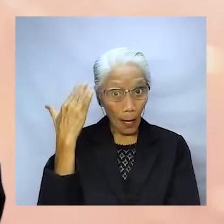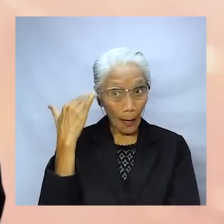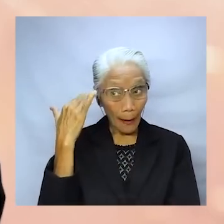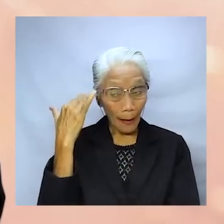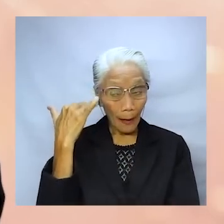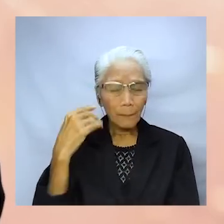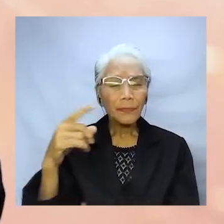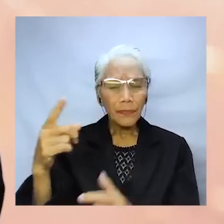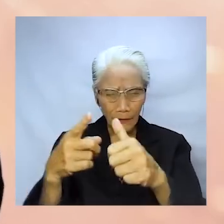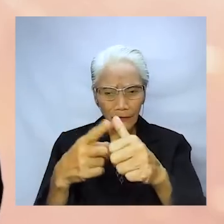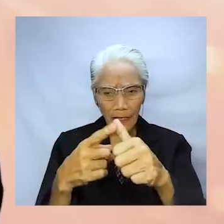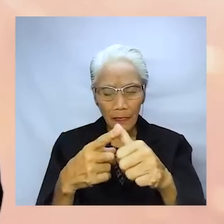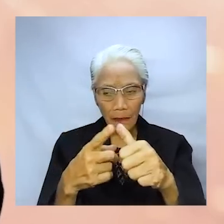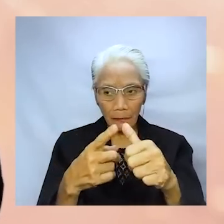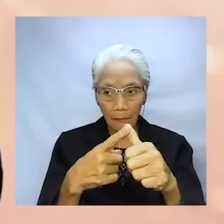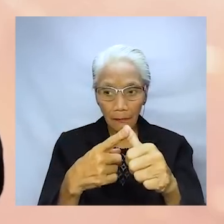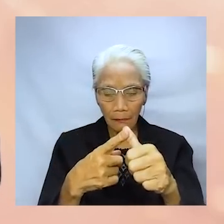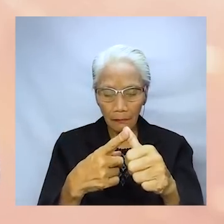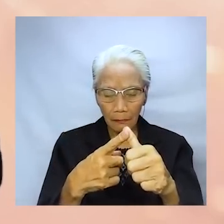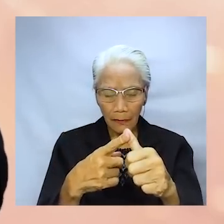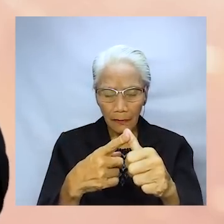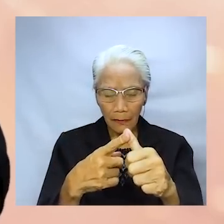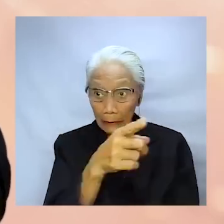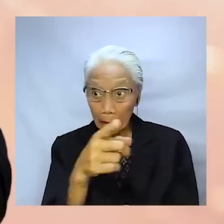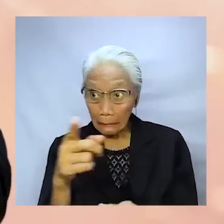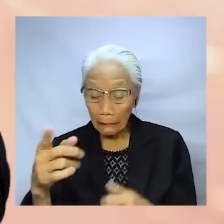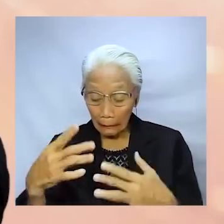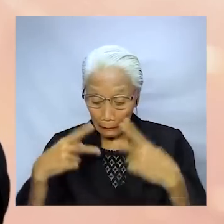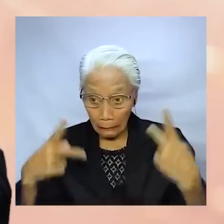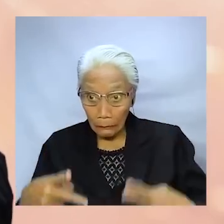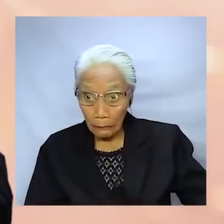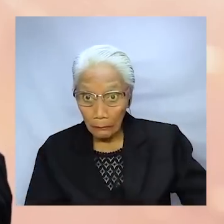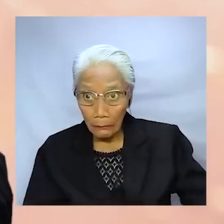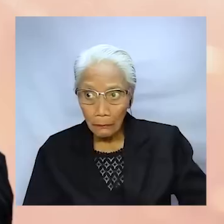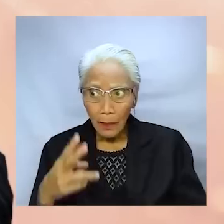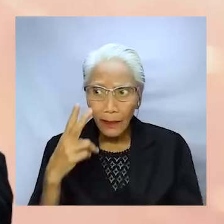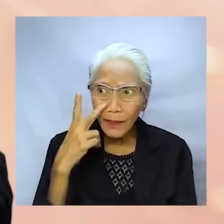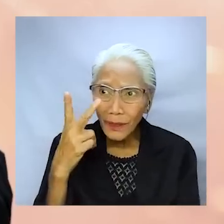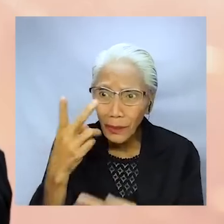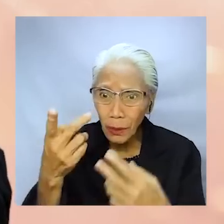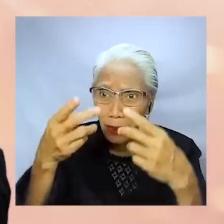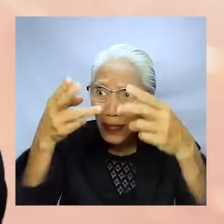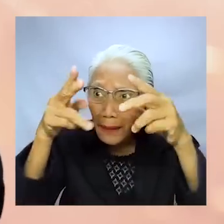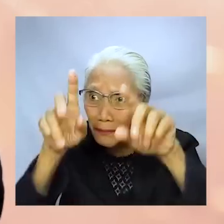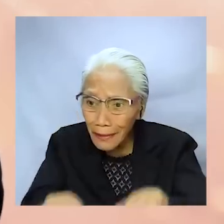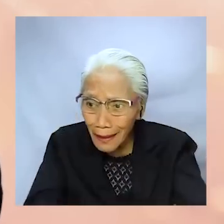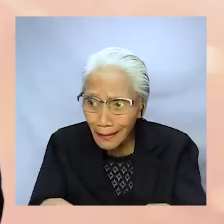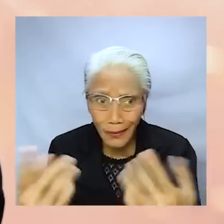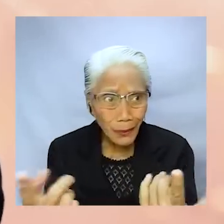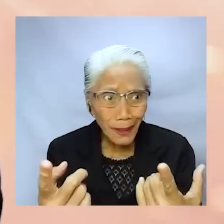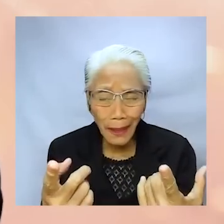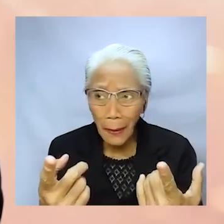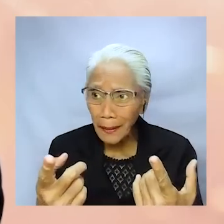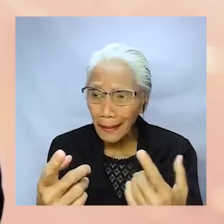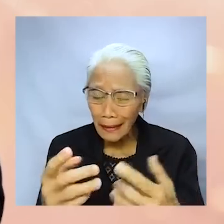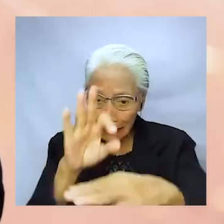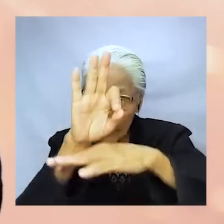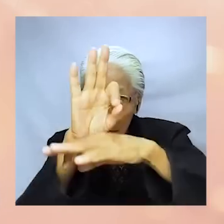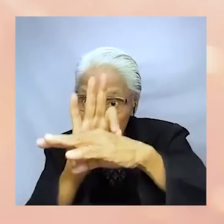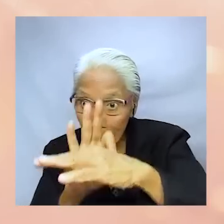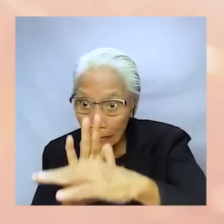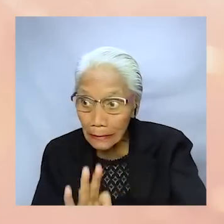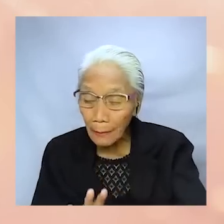First, they saw the event happening on the Sabbath. So they concluded